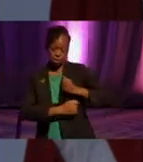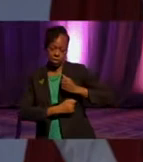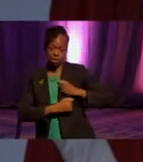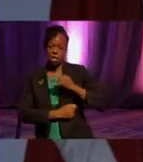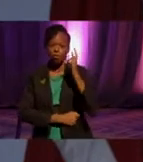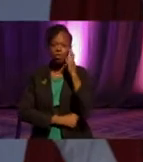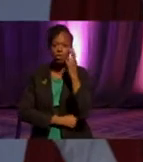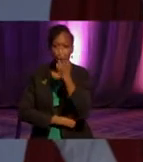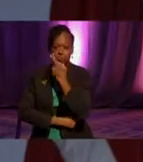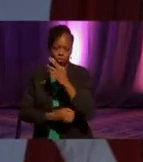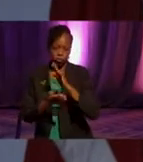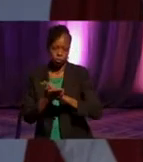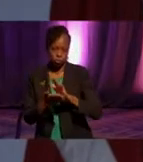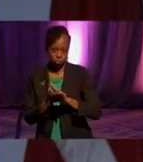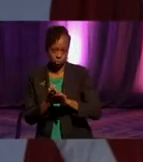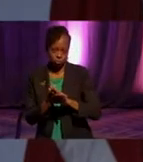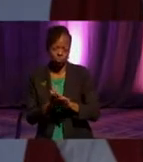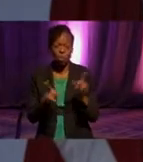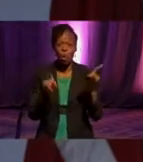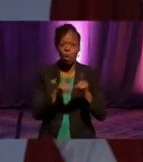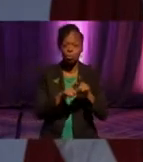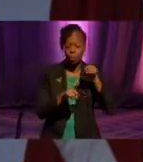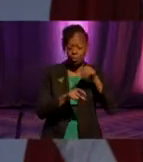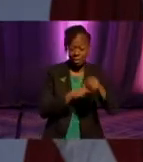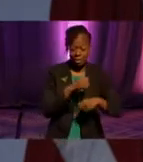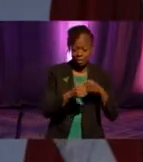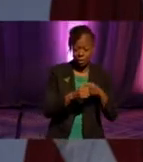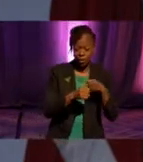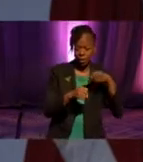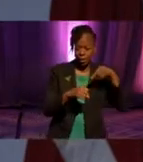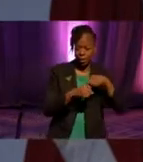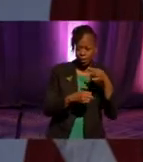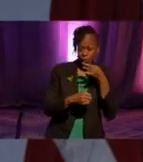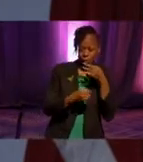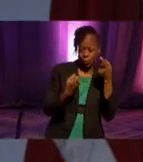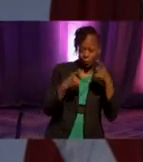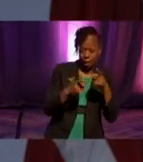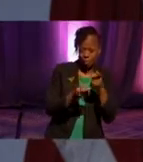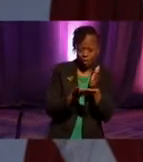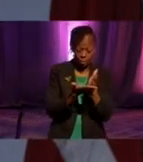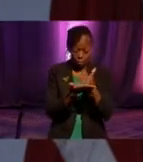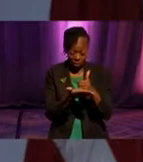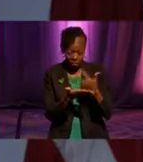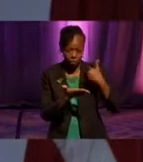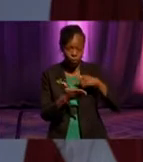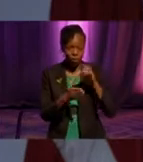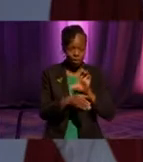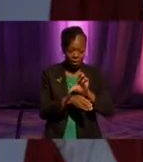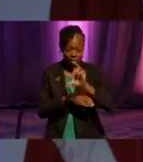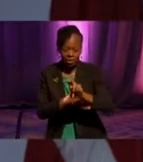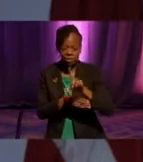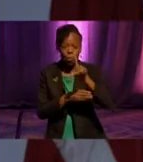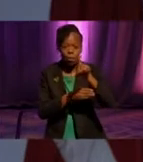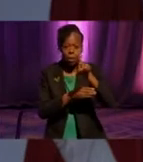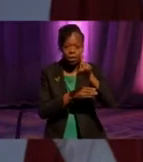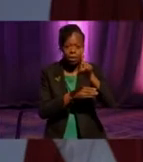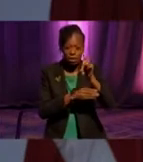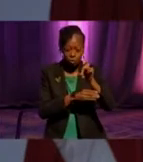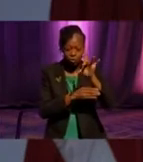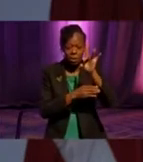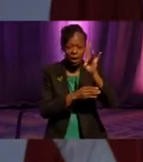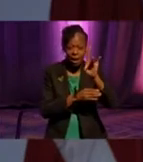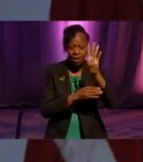this year, in the budget that goes into effect in just 2 weeks, we invested $184 million